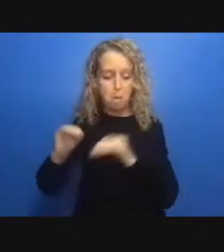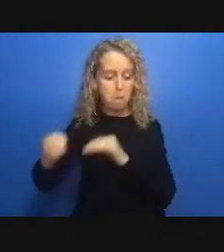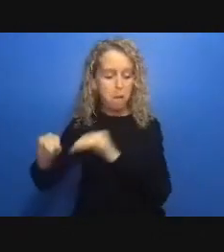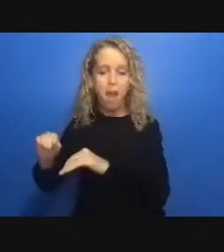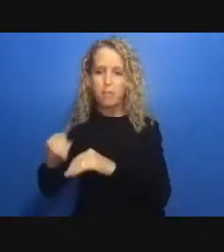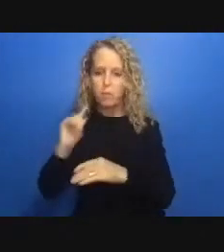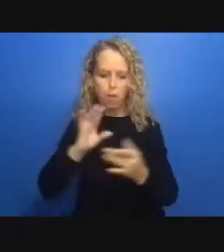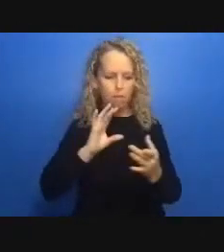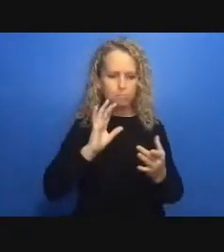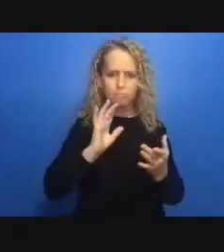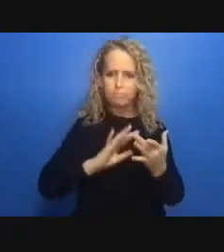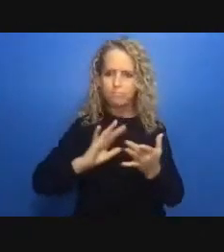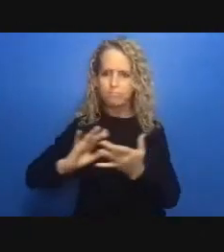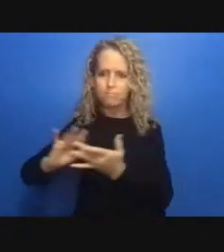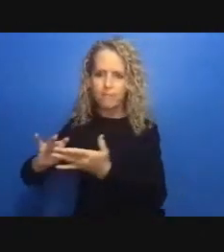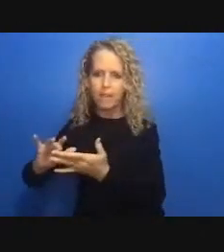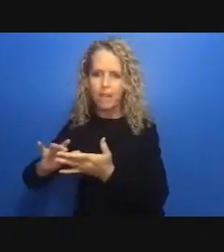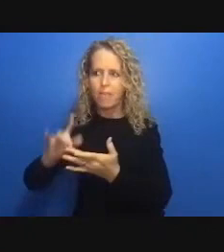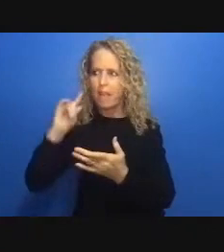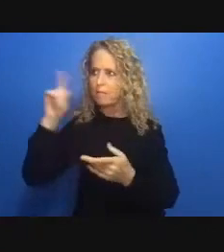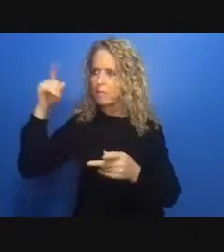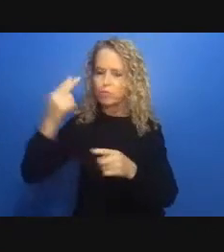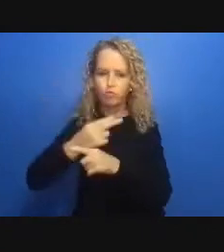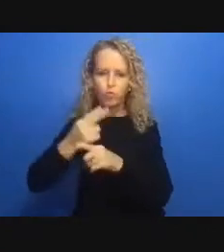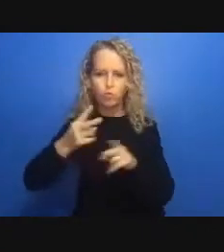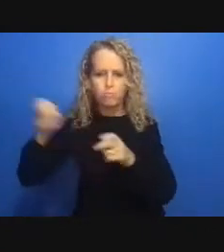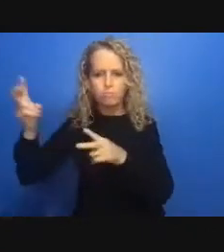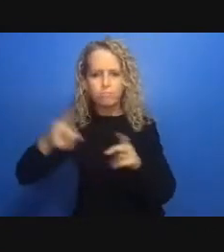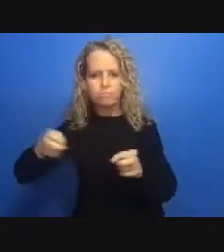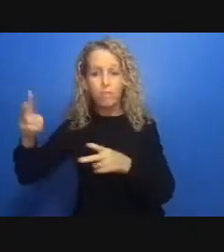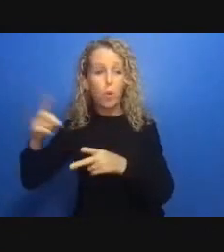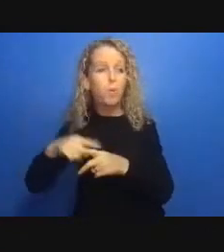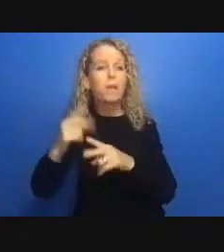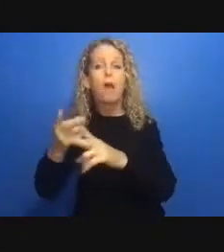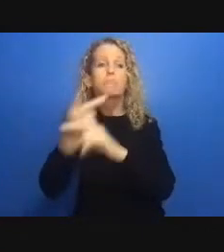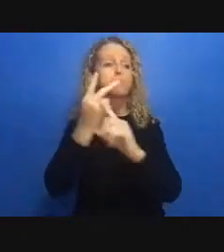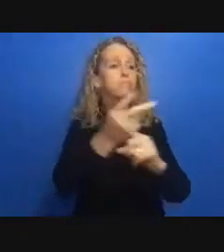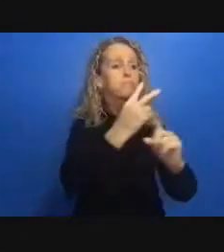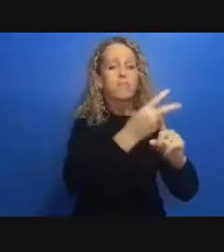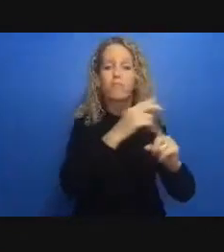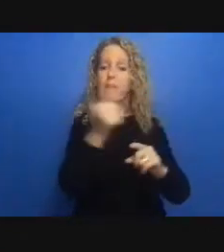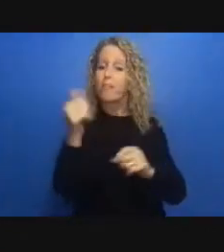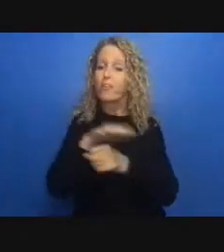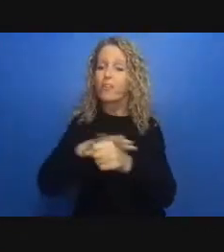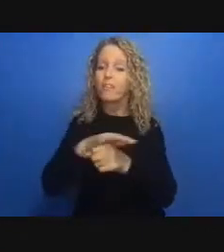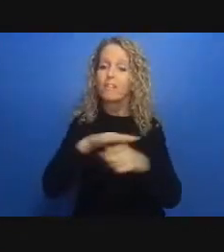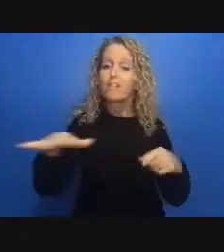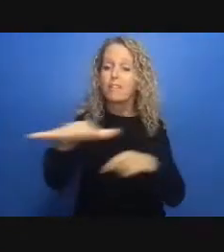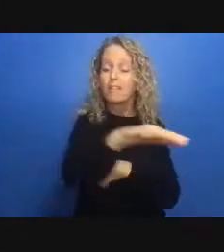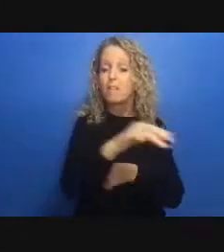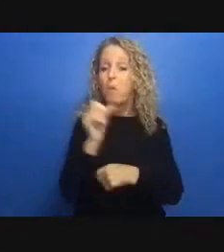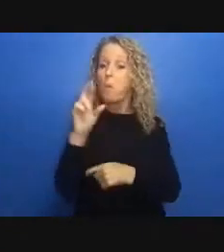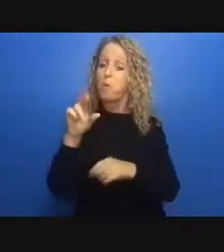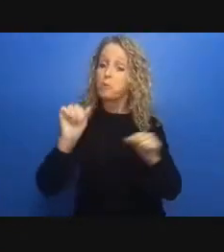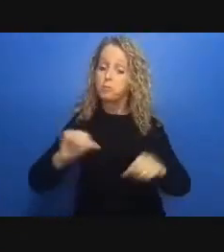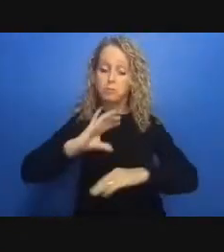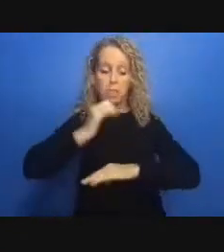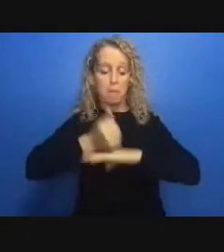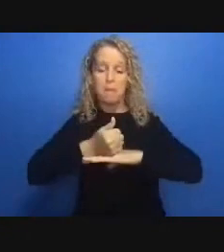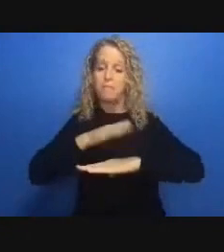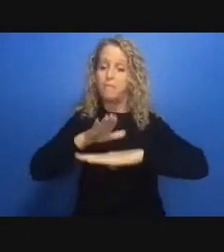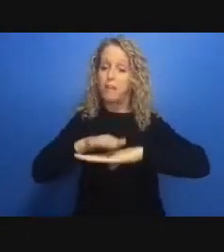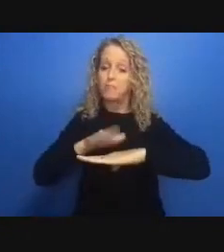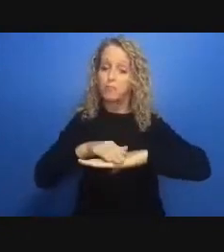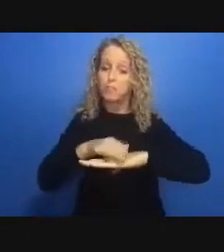adopt those from other jurisdictions. Perhaps we could set up a scientific data advisory council,